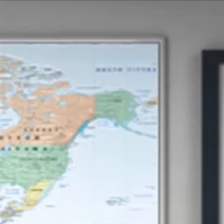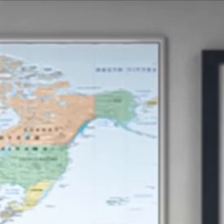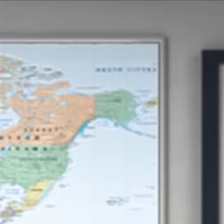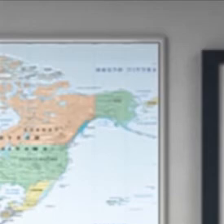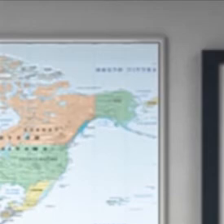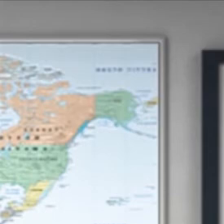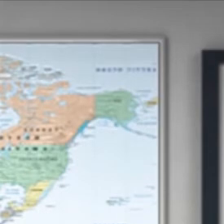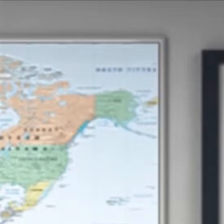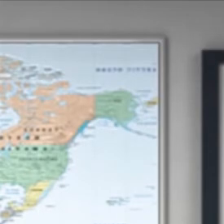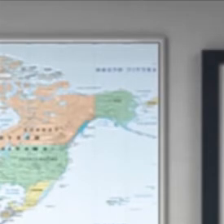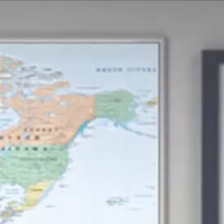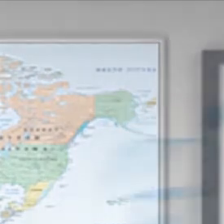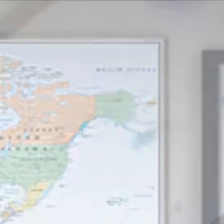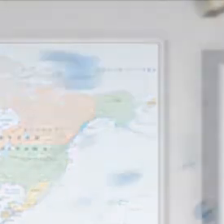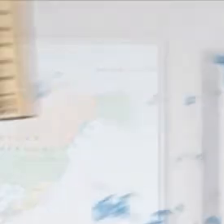bye!